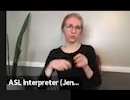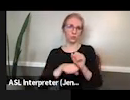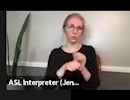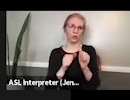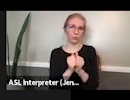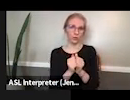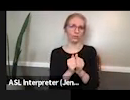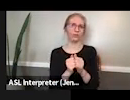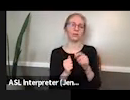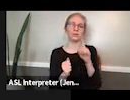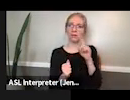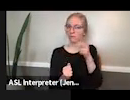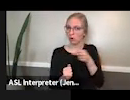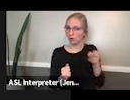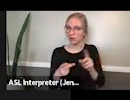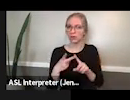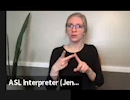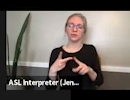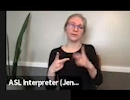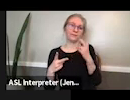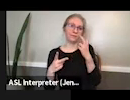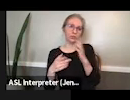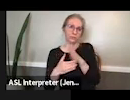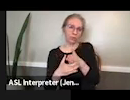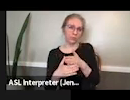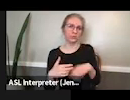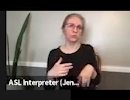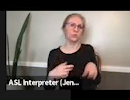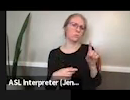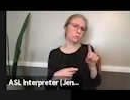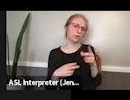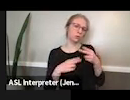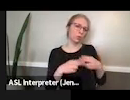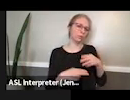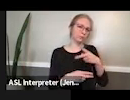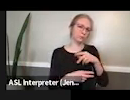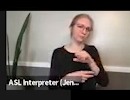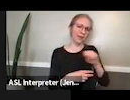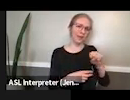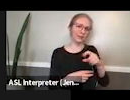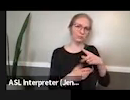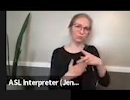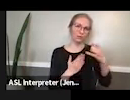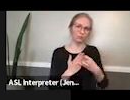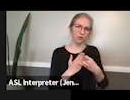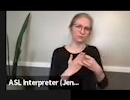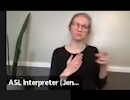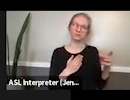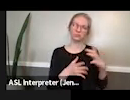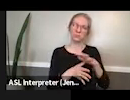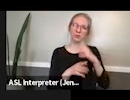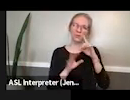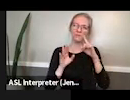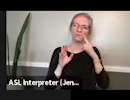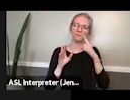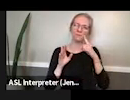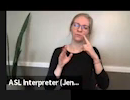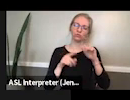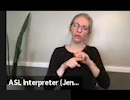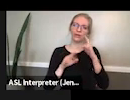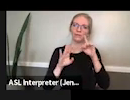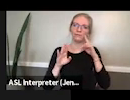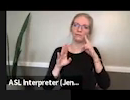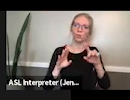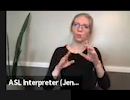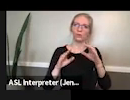then deaf blindness on Bloomberg's website. One's called the PASS Project. They primarily do training for teachers of the